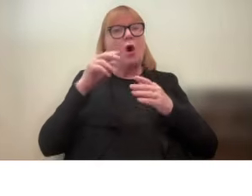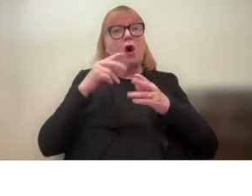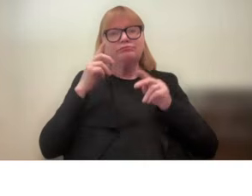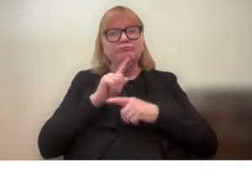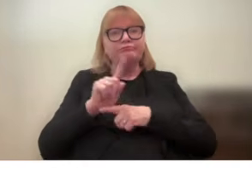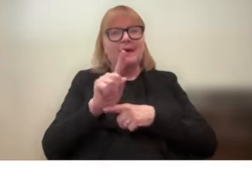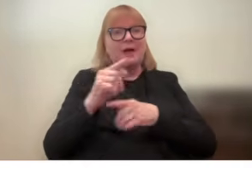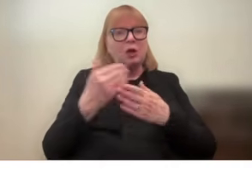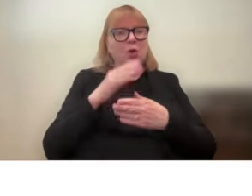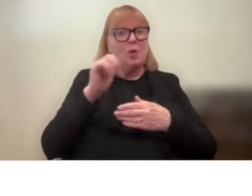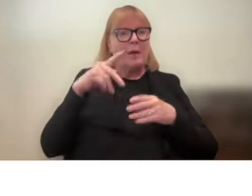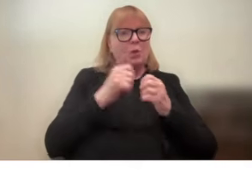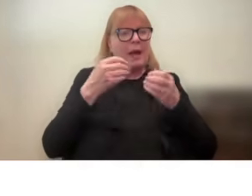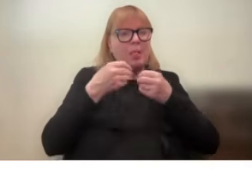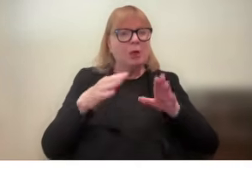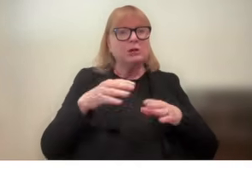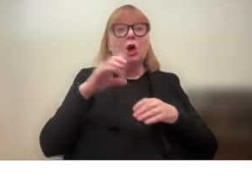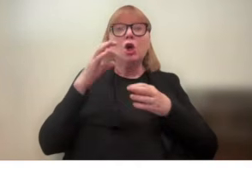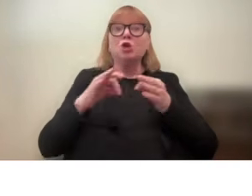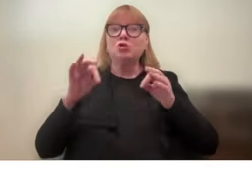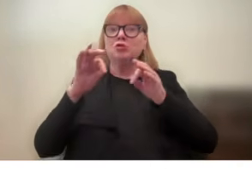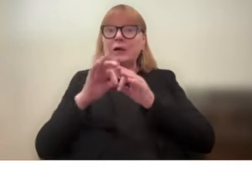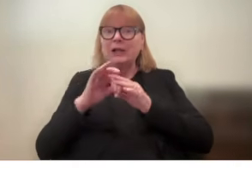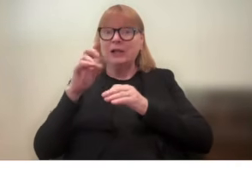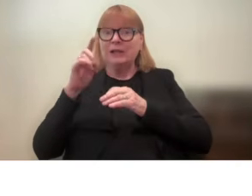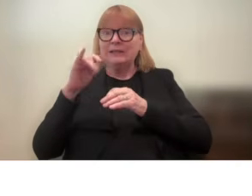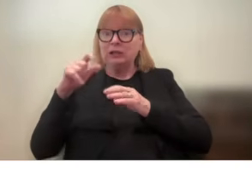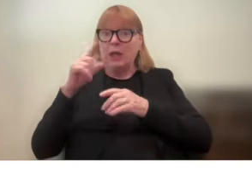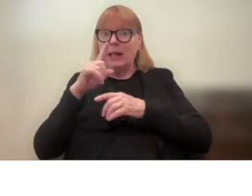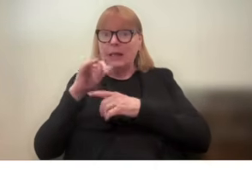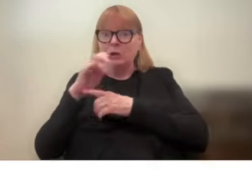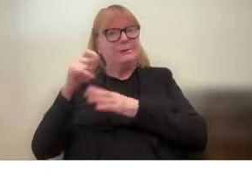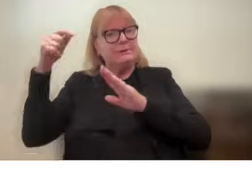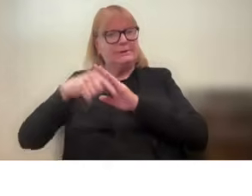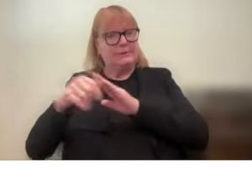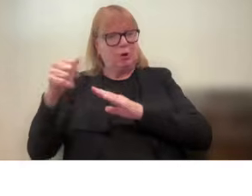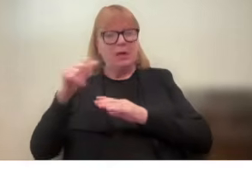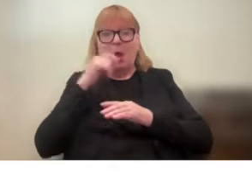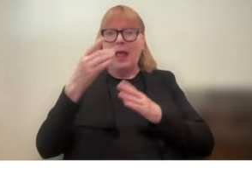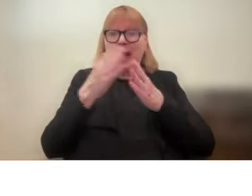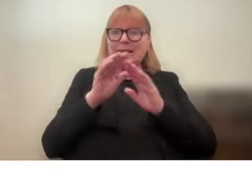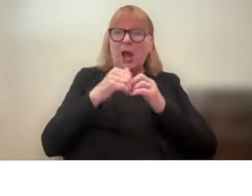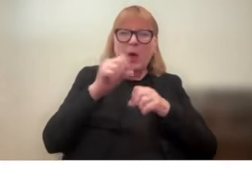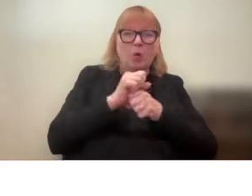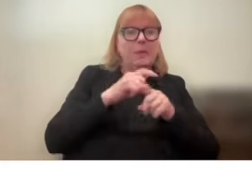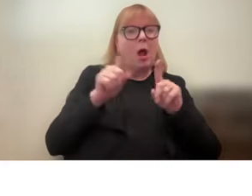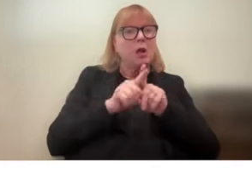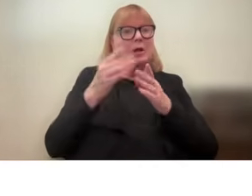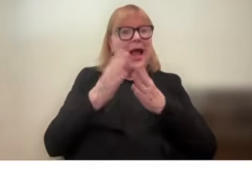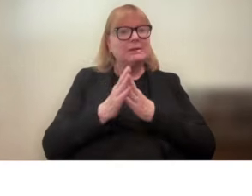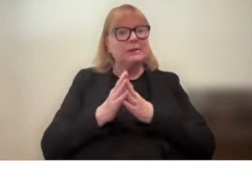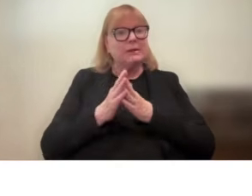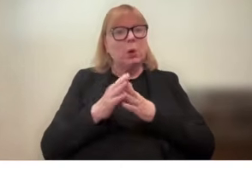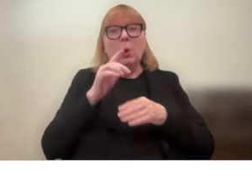lost. But critical digital literacy takes us much deeper. It's not just asking, how does this work, but also